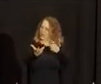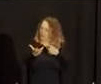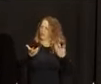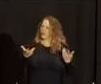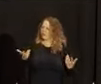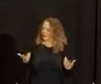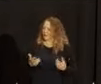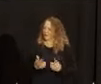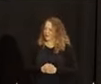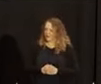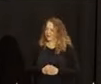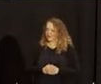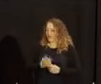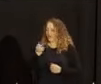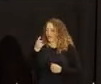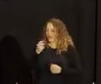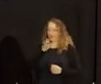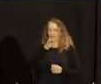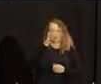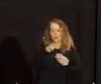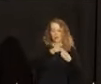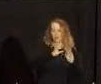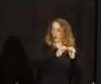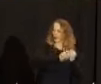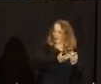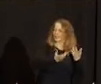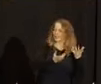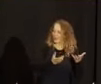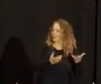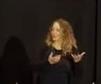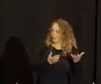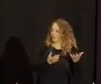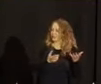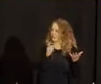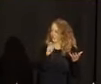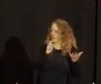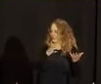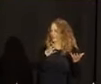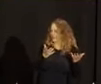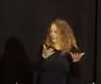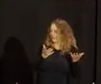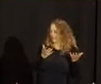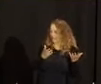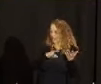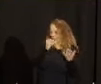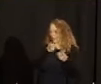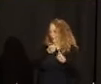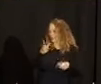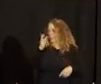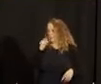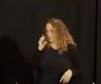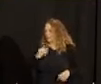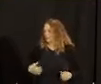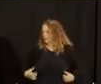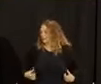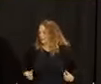with parent-led organizations where maybe they see things a little differently or have had different experiences.